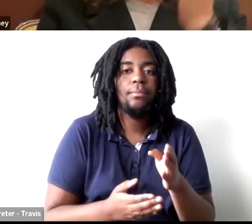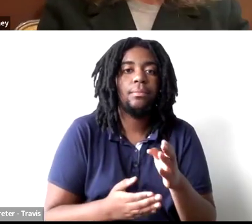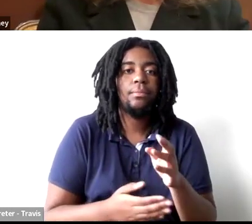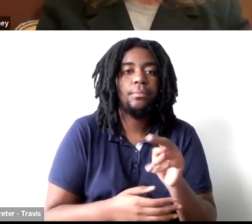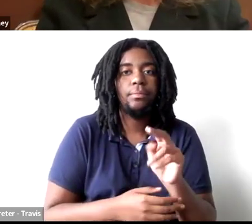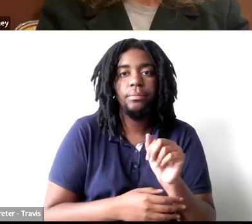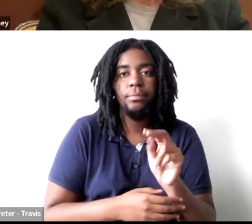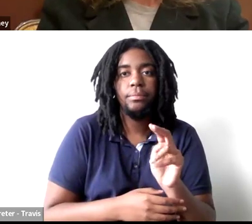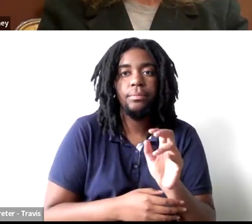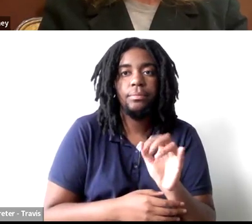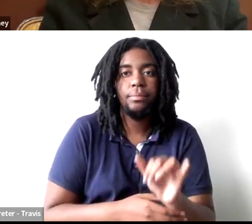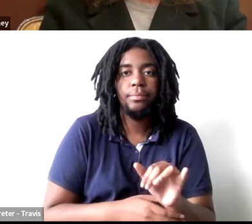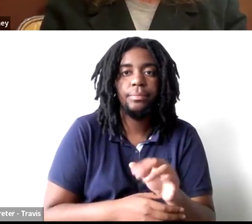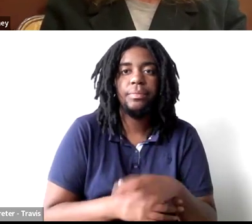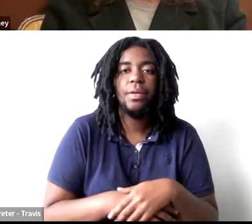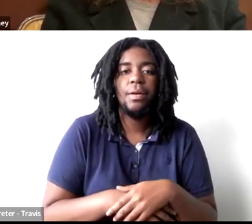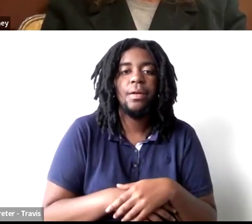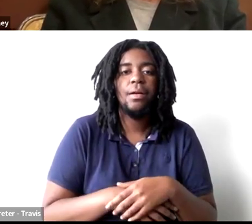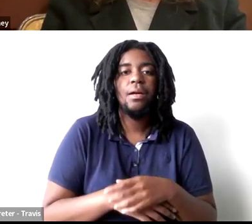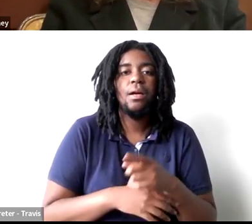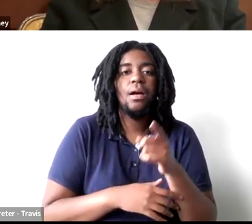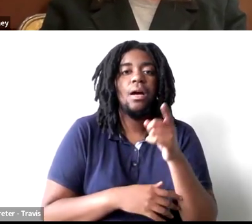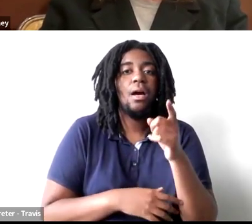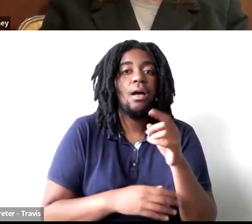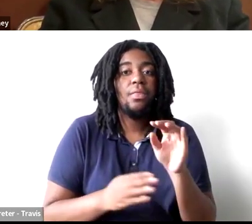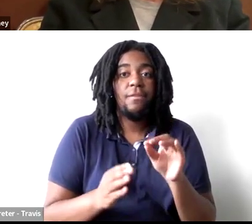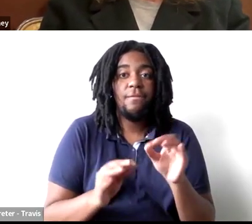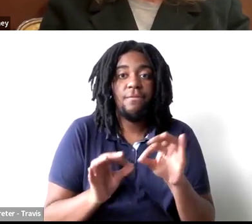where a genealogist can find and see them?